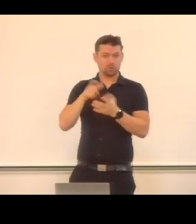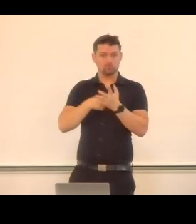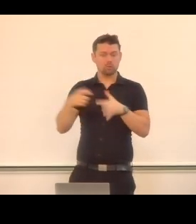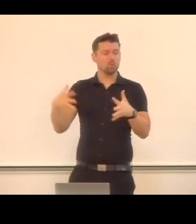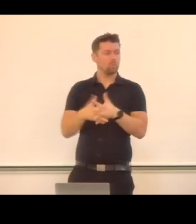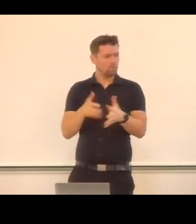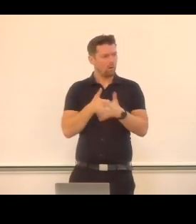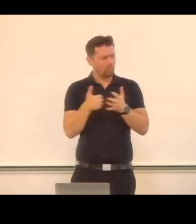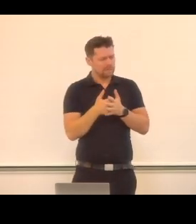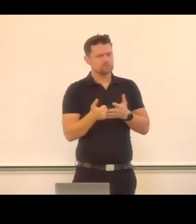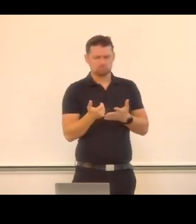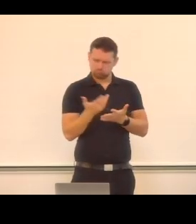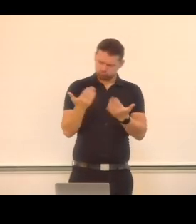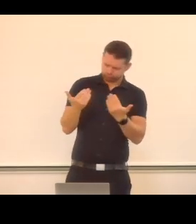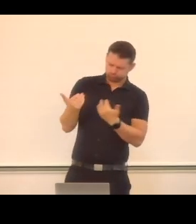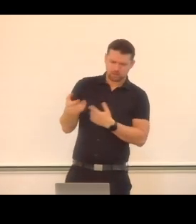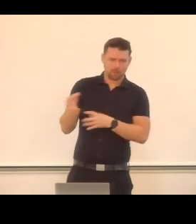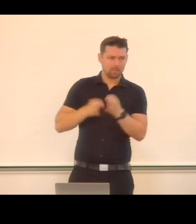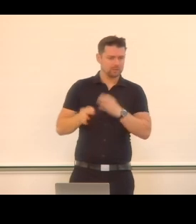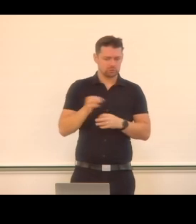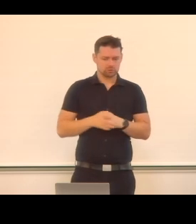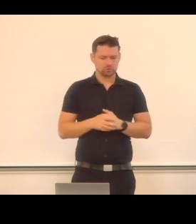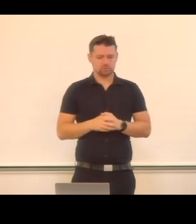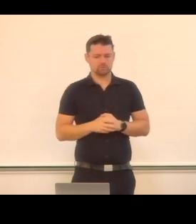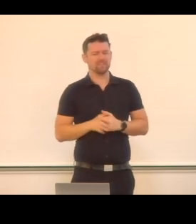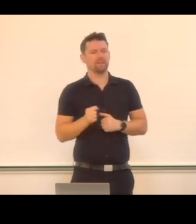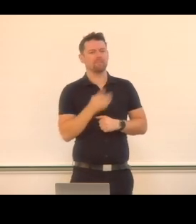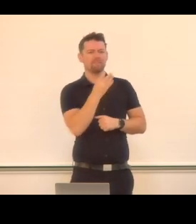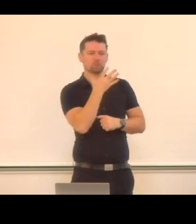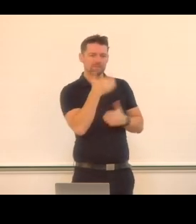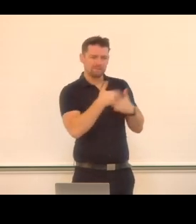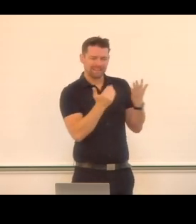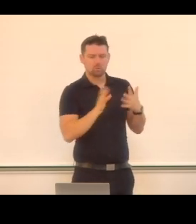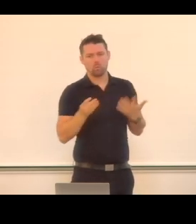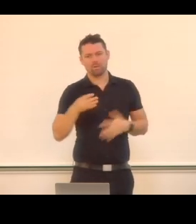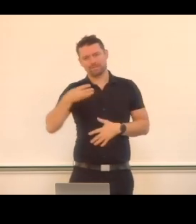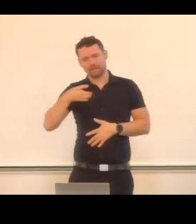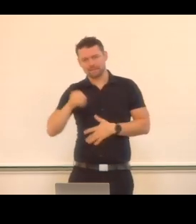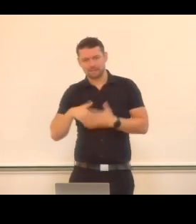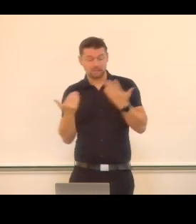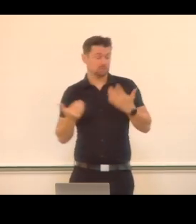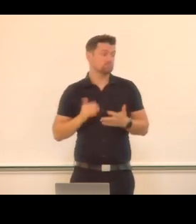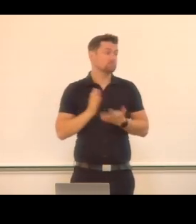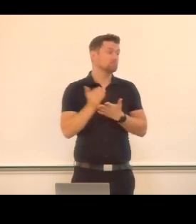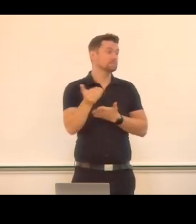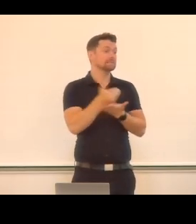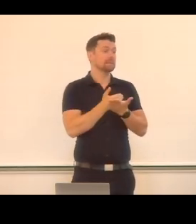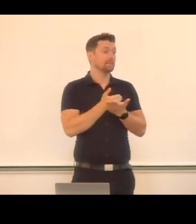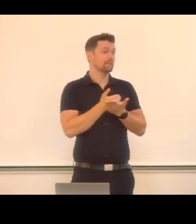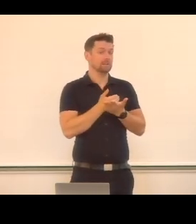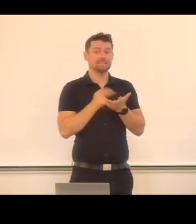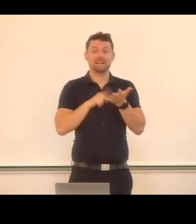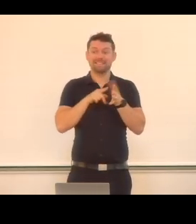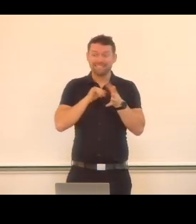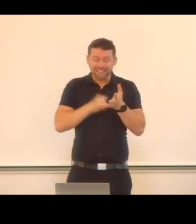accepting applications for 45 and 90-day missions. It's very safe. It's a NASA-run facility,